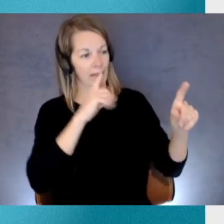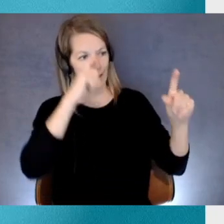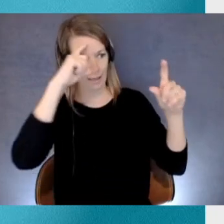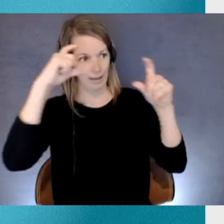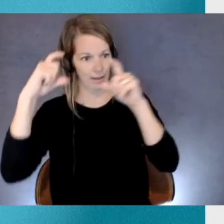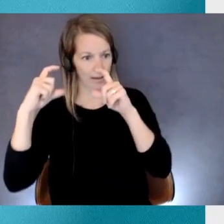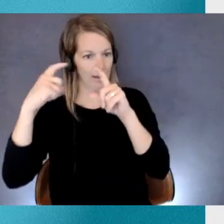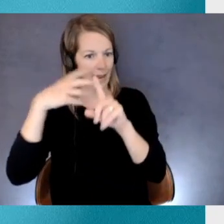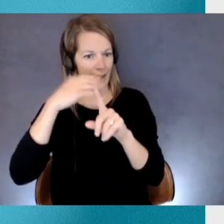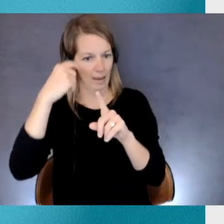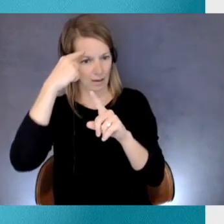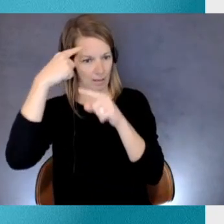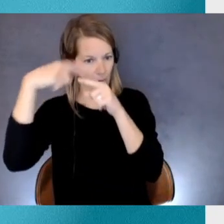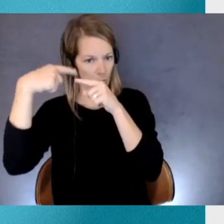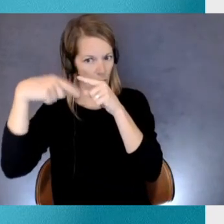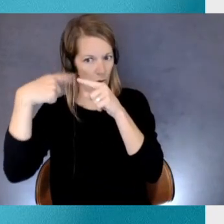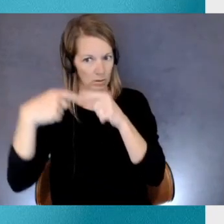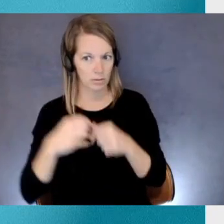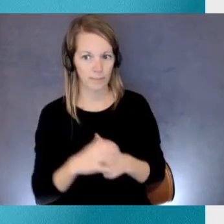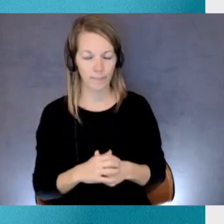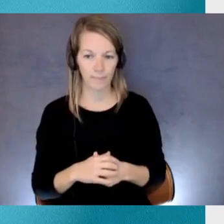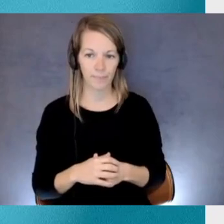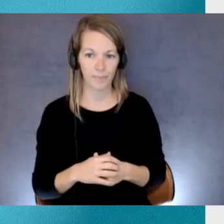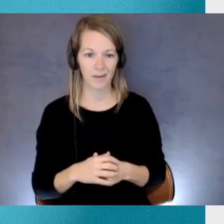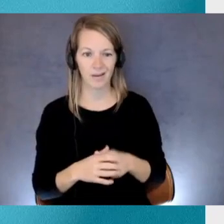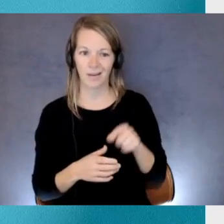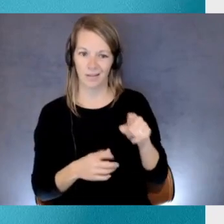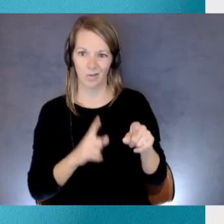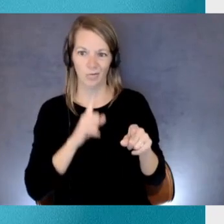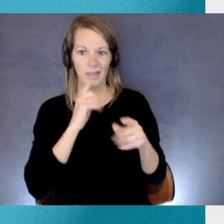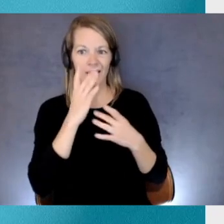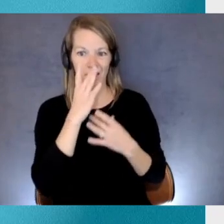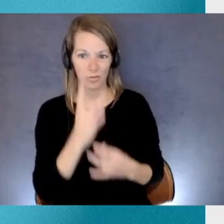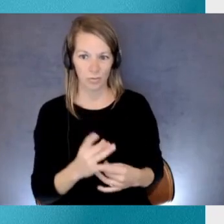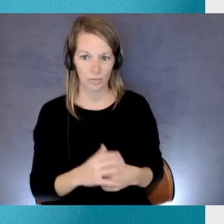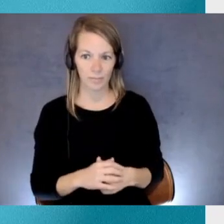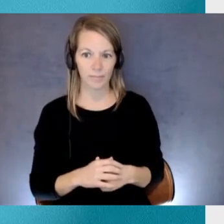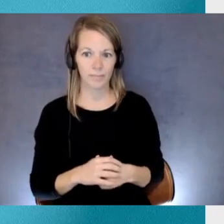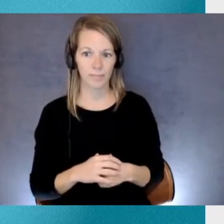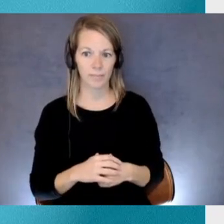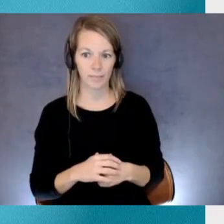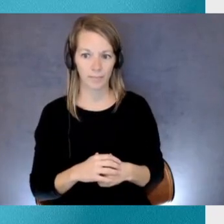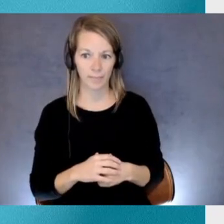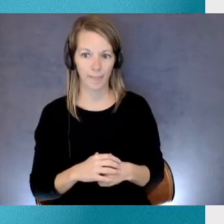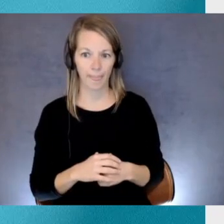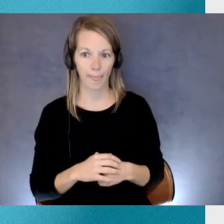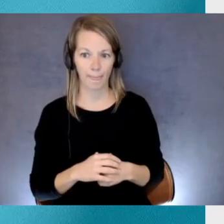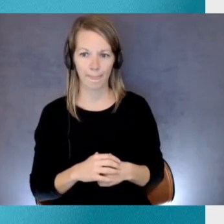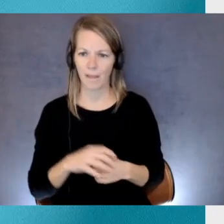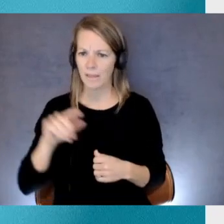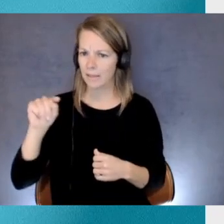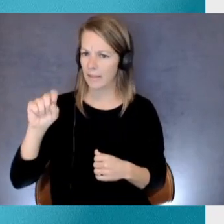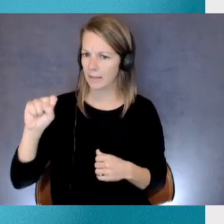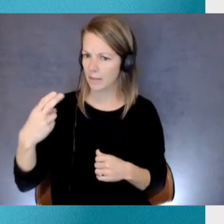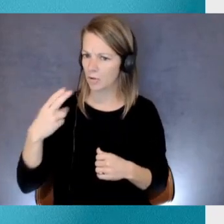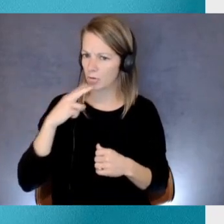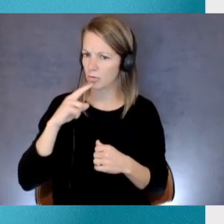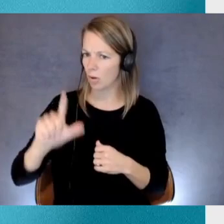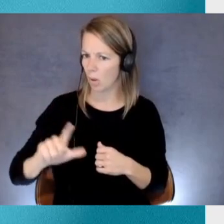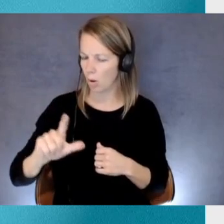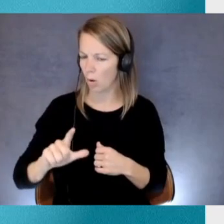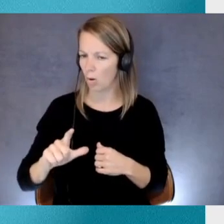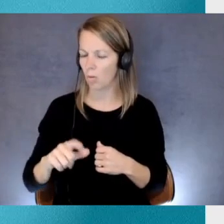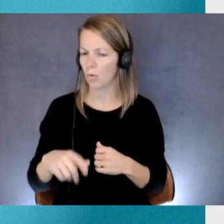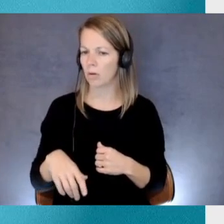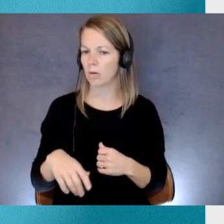in their thoughts, right? So this is really interesting. Your TSH is low. This is the physician again.